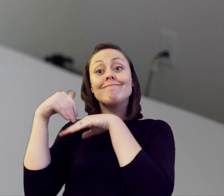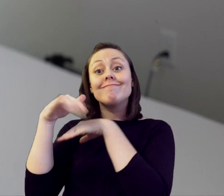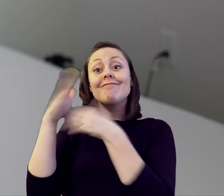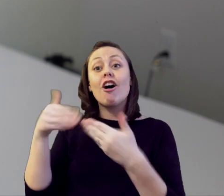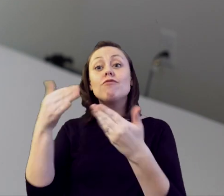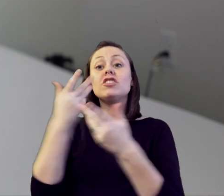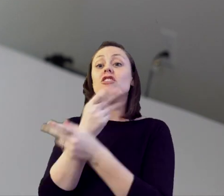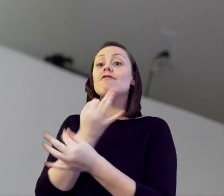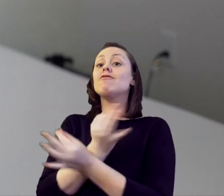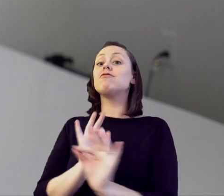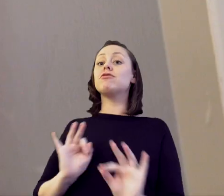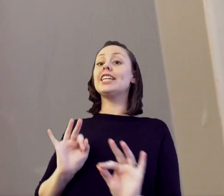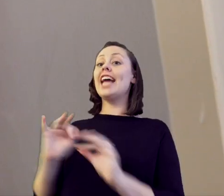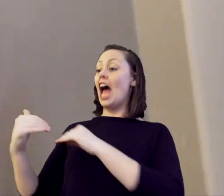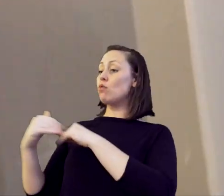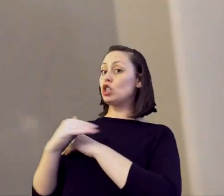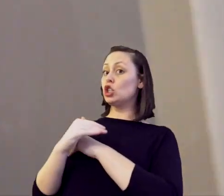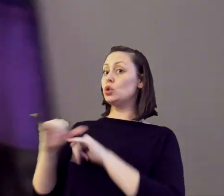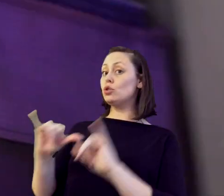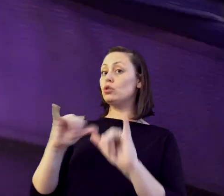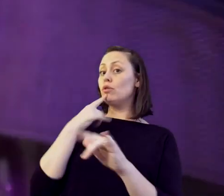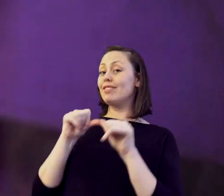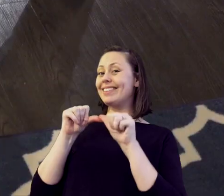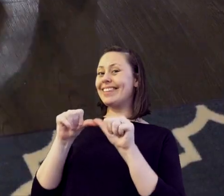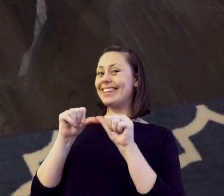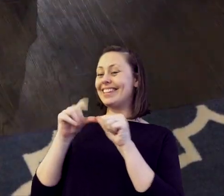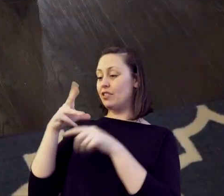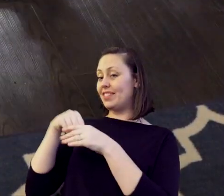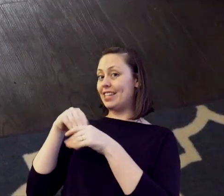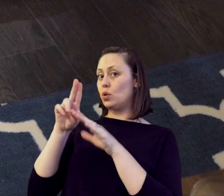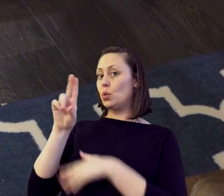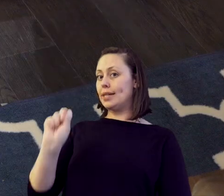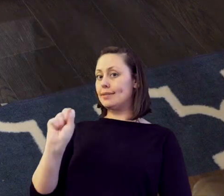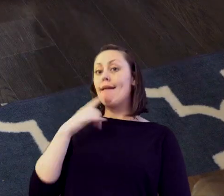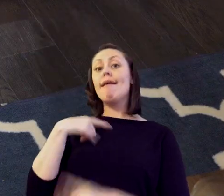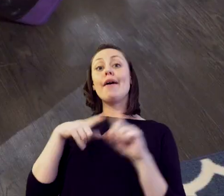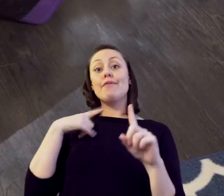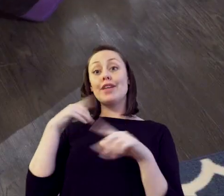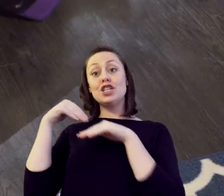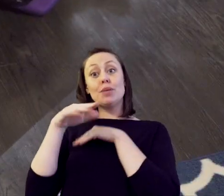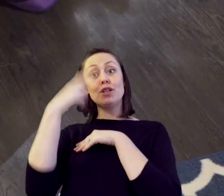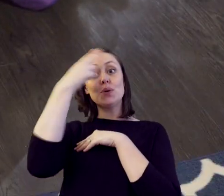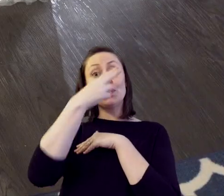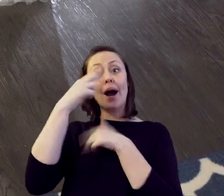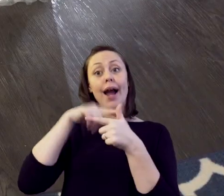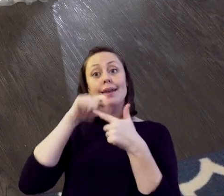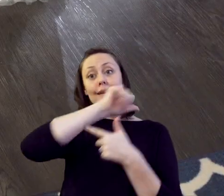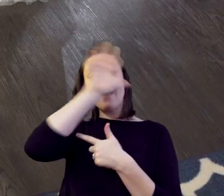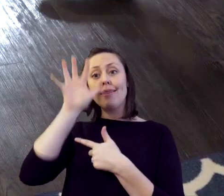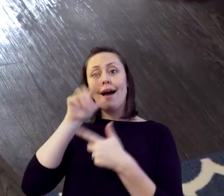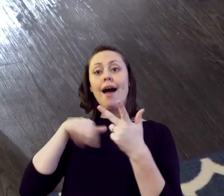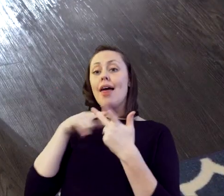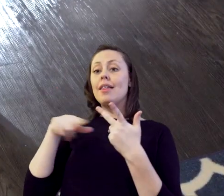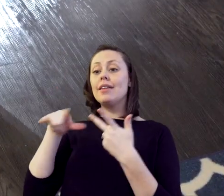free shipping and returns. That's for the contiguous United States. As for the shipping to Hawaii and Alaska,